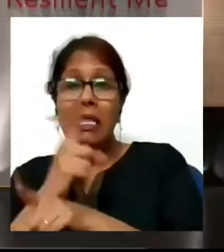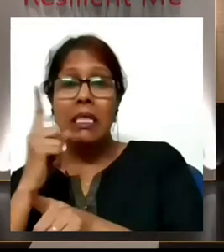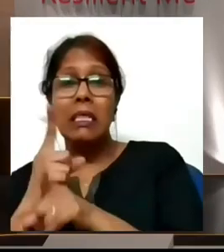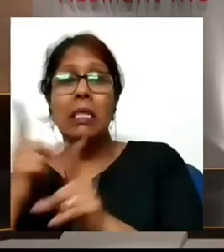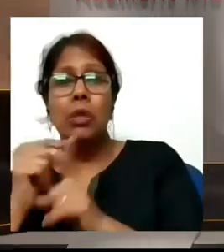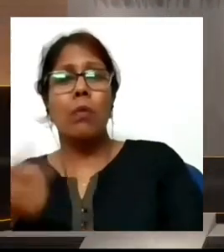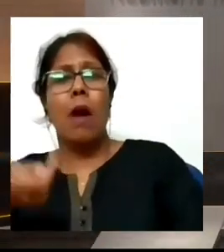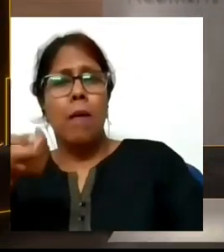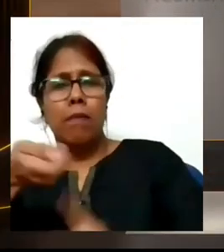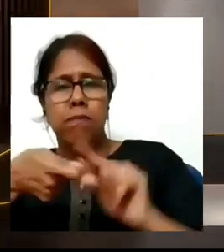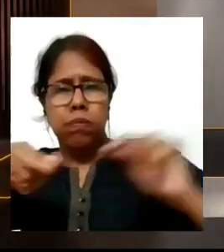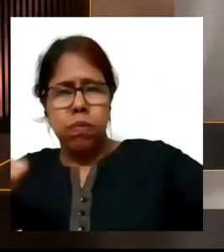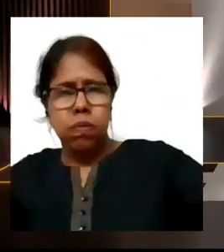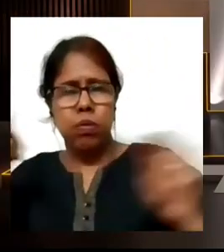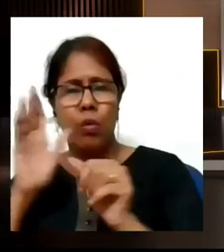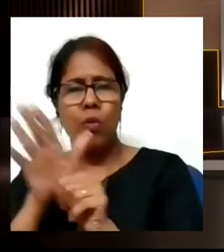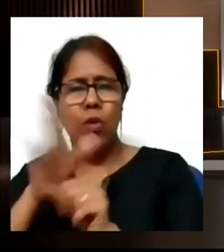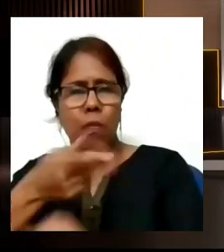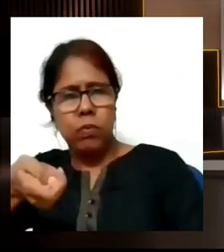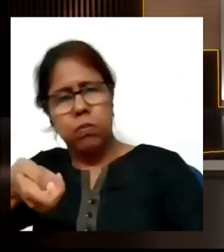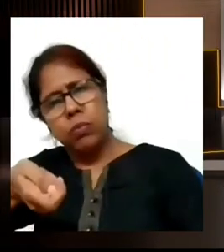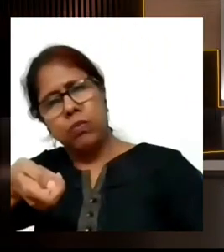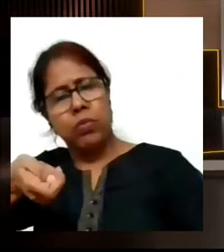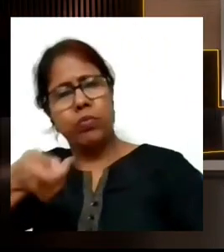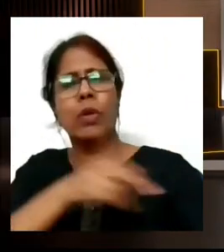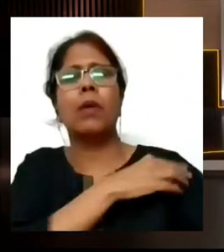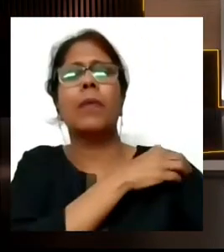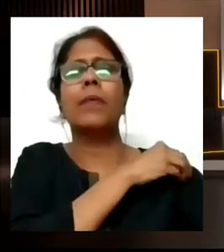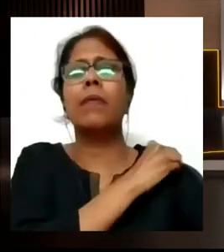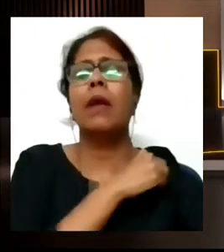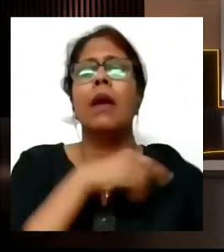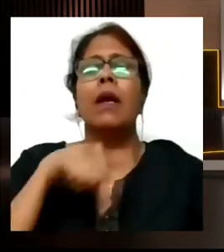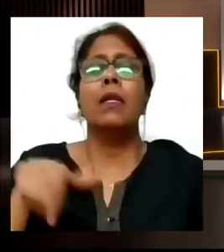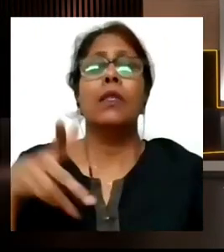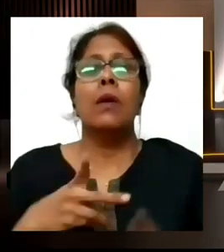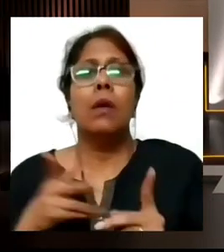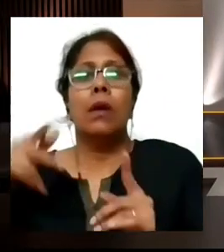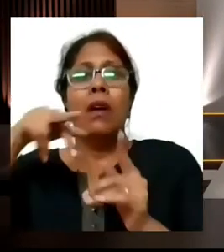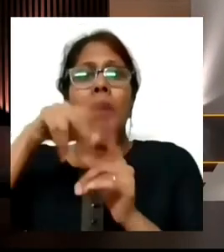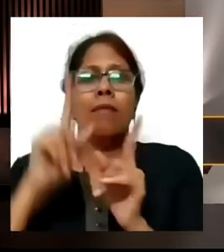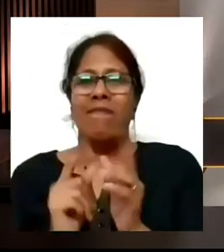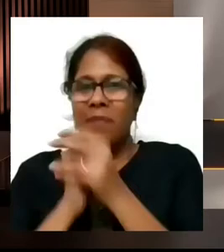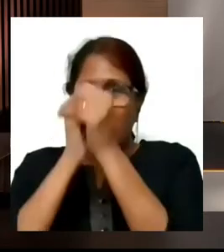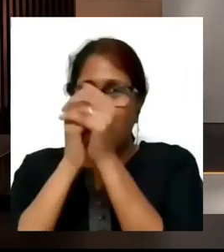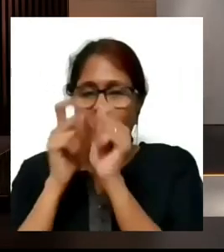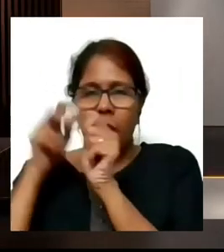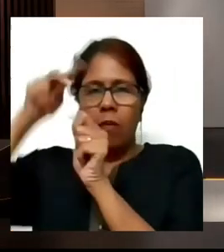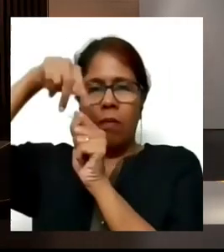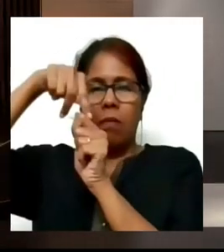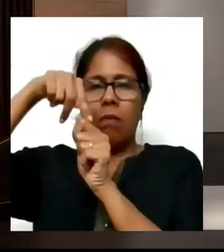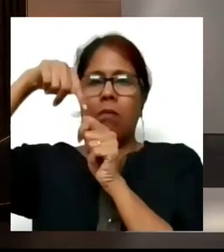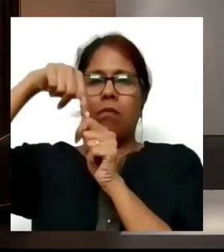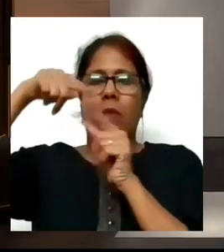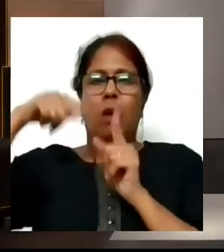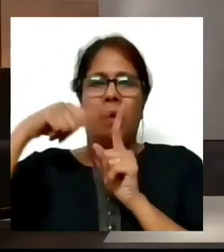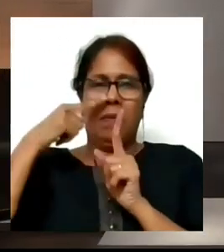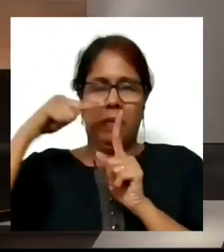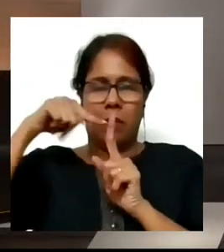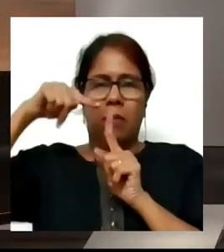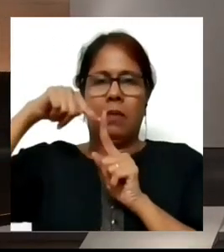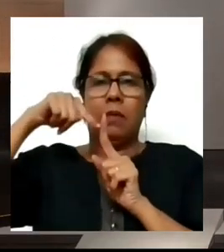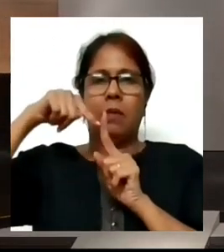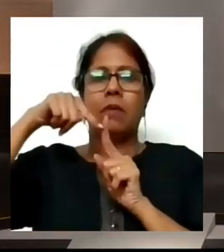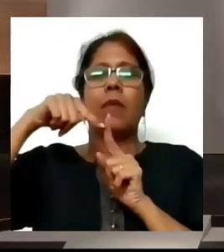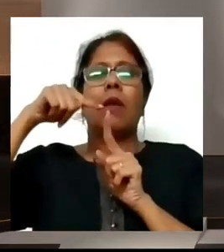student, her name was Mida. Mida would climb up on that pole, balance herself on the top, as